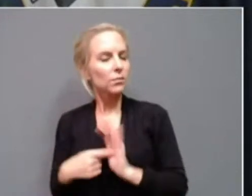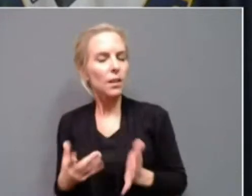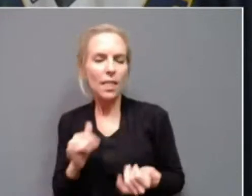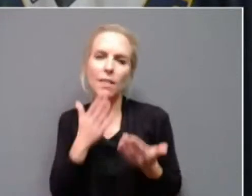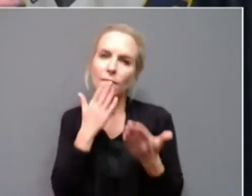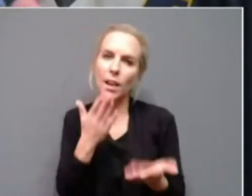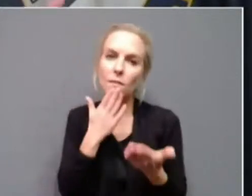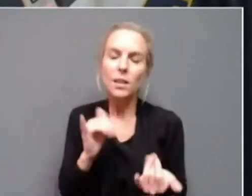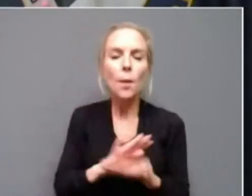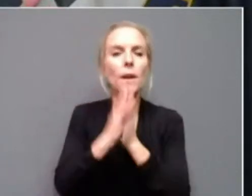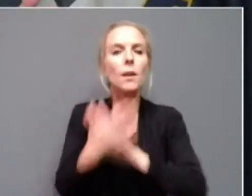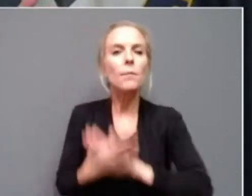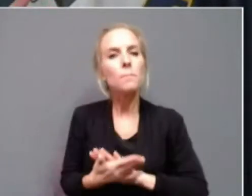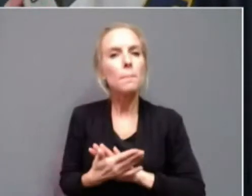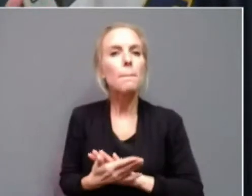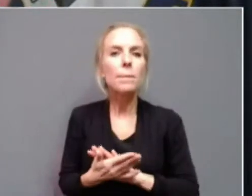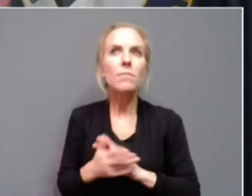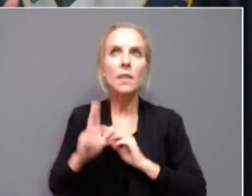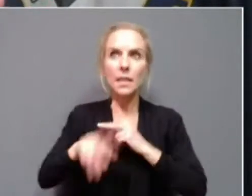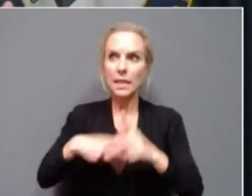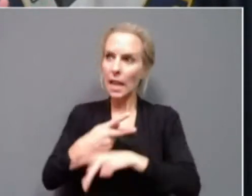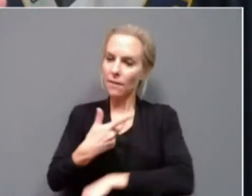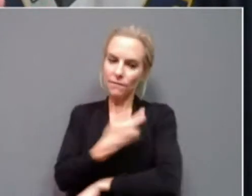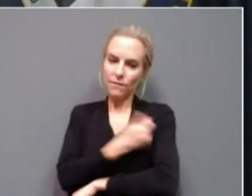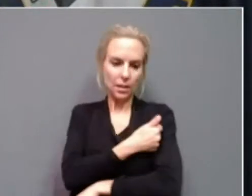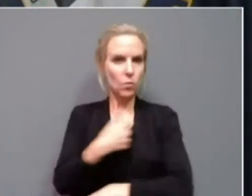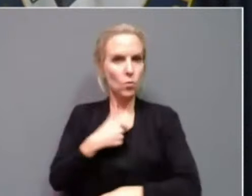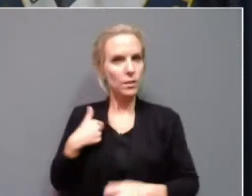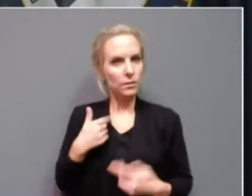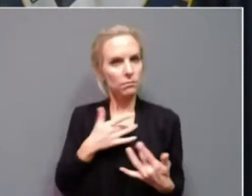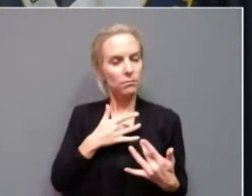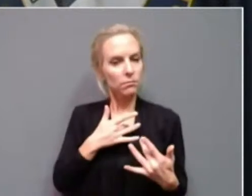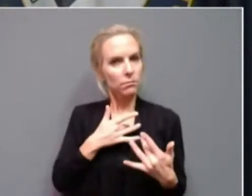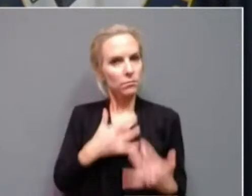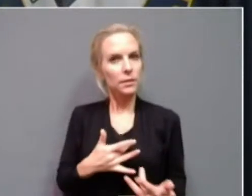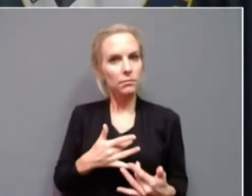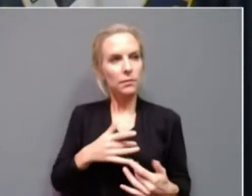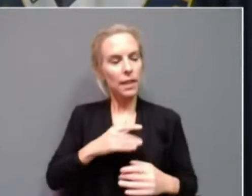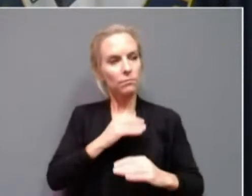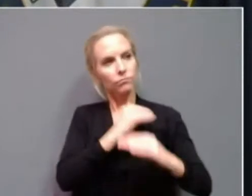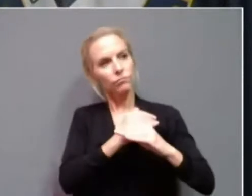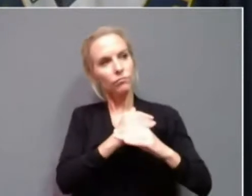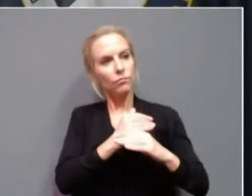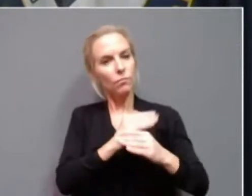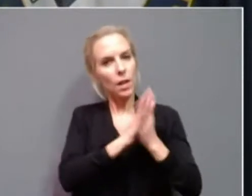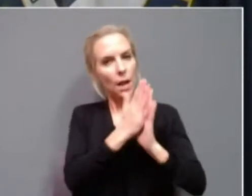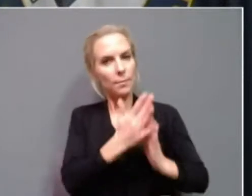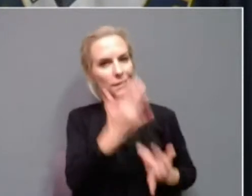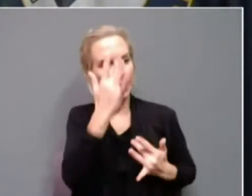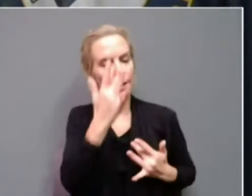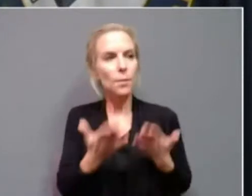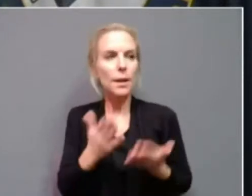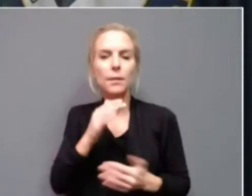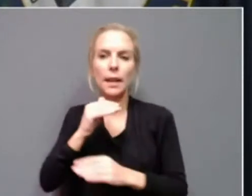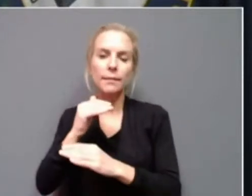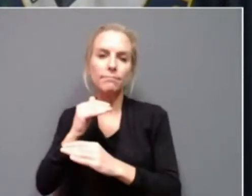becoming the type of vaccine that we're normally used to, that keep us from being harmed, but maybe don't keep us from getting